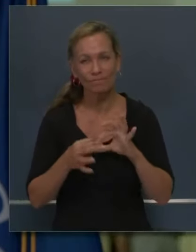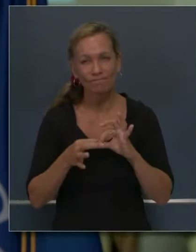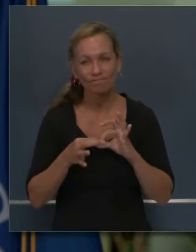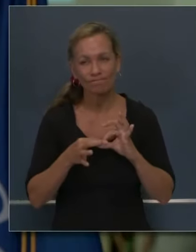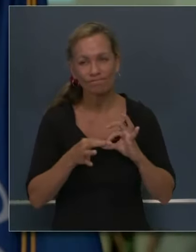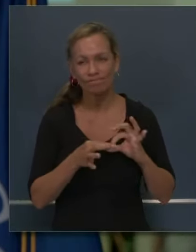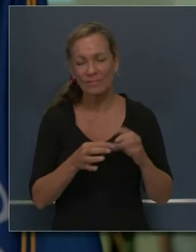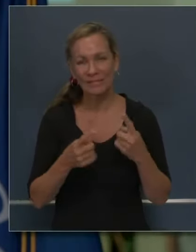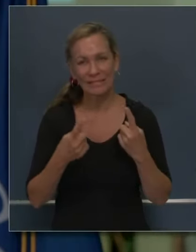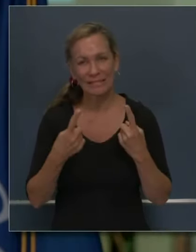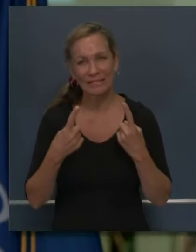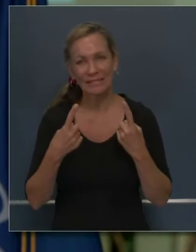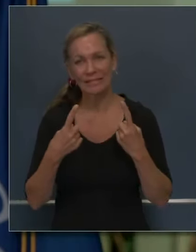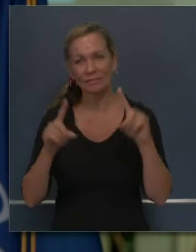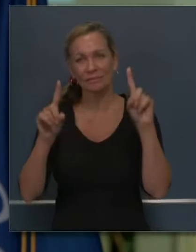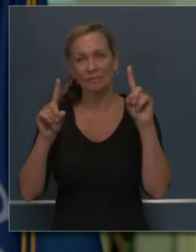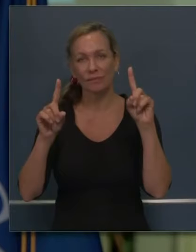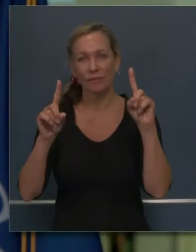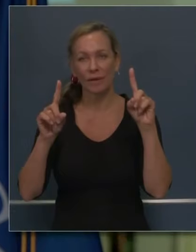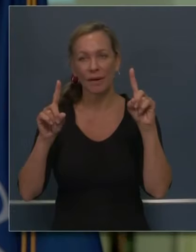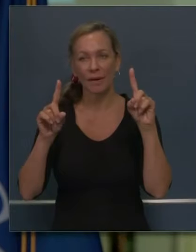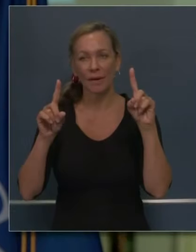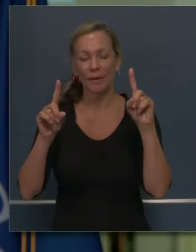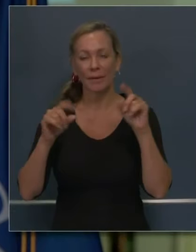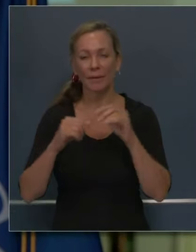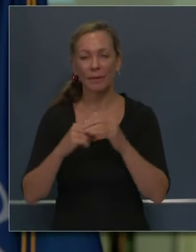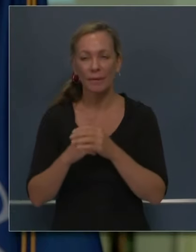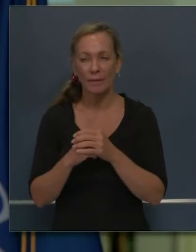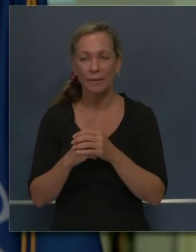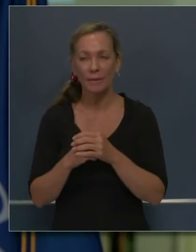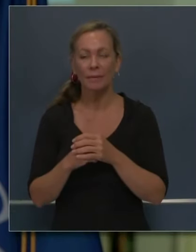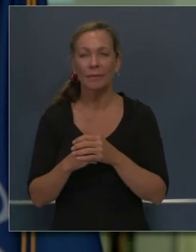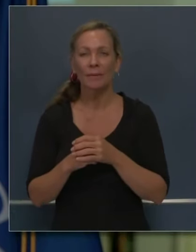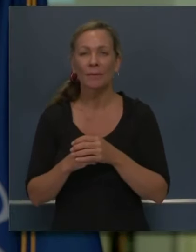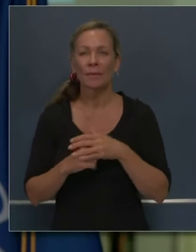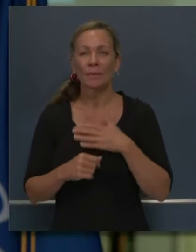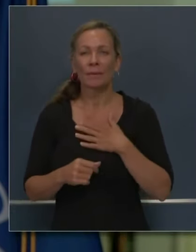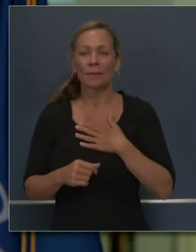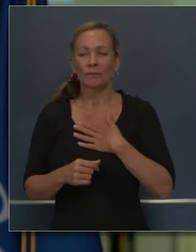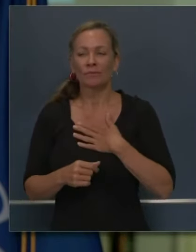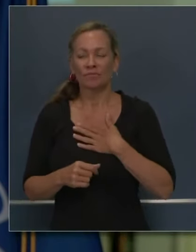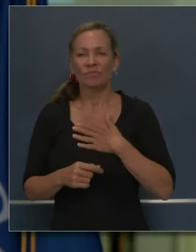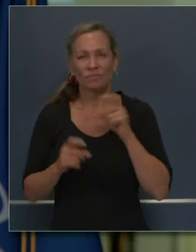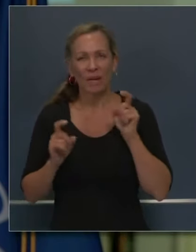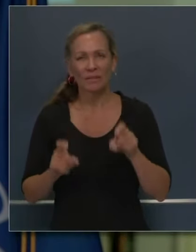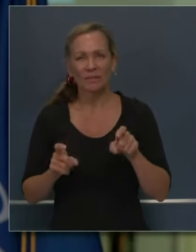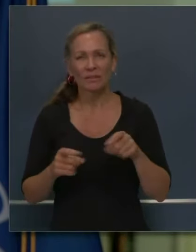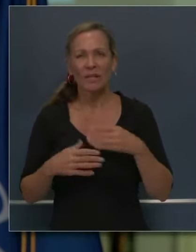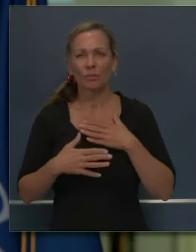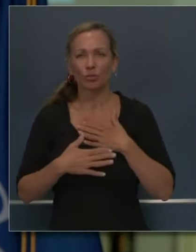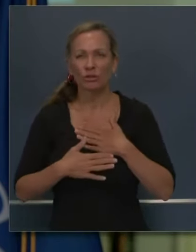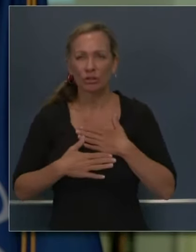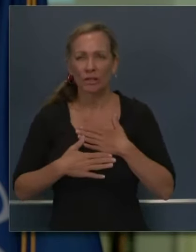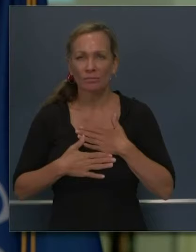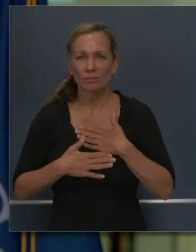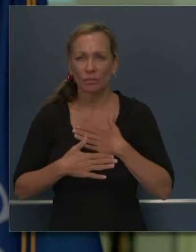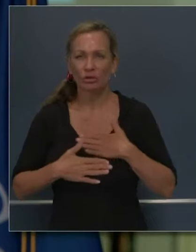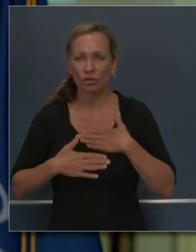we must, always just extend an expression of appreciation to the